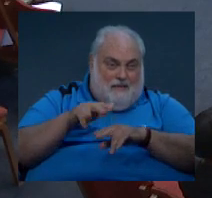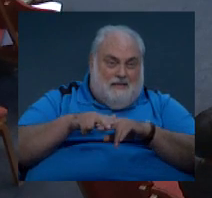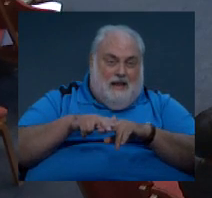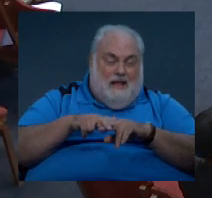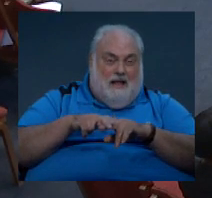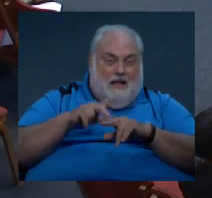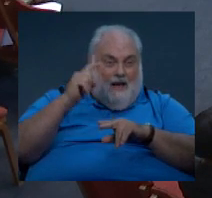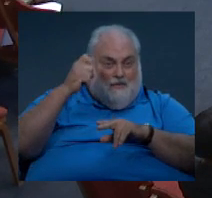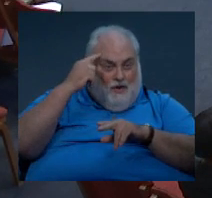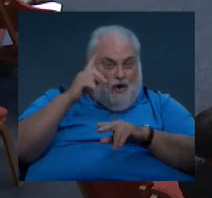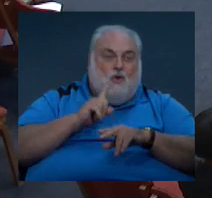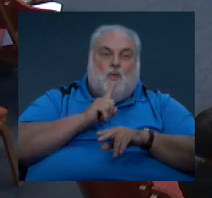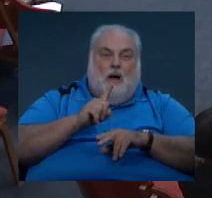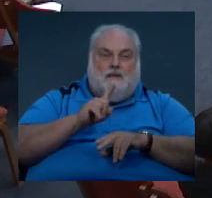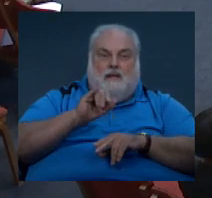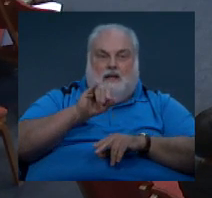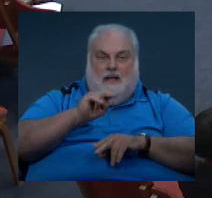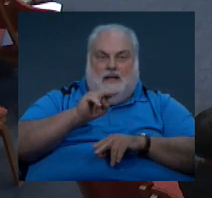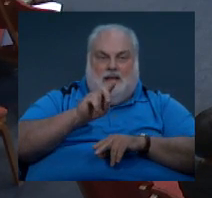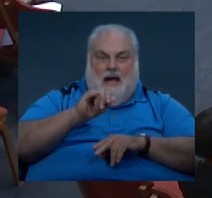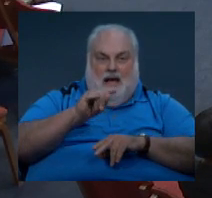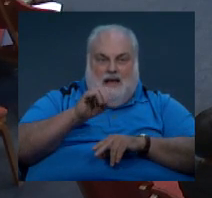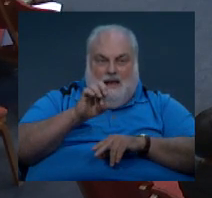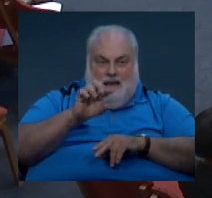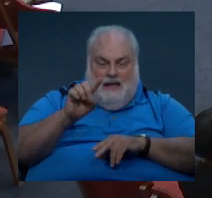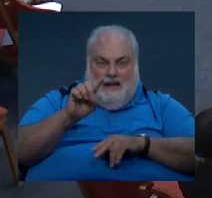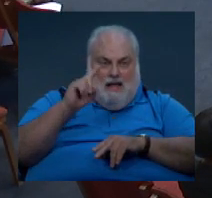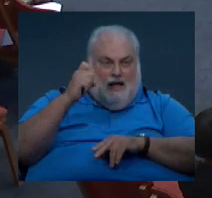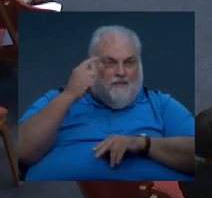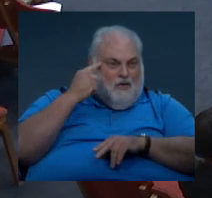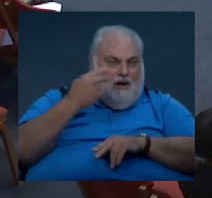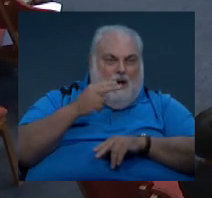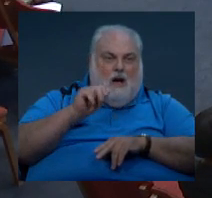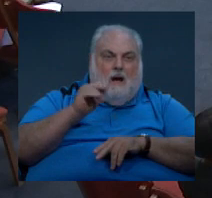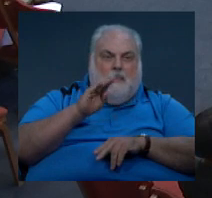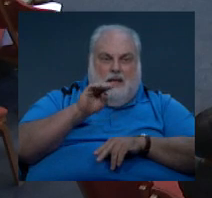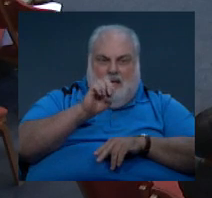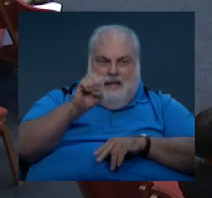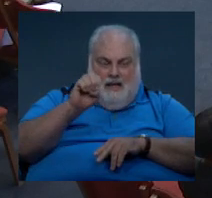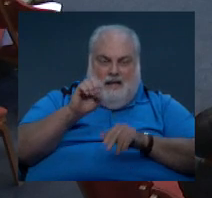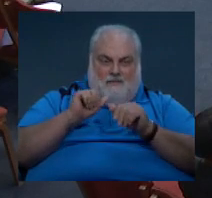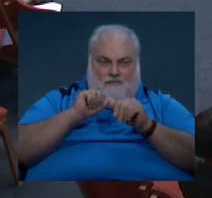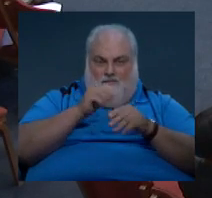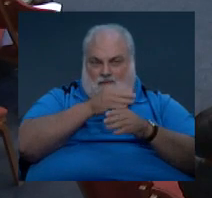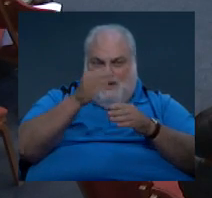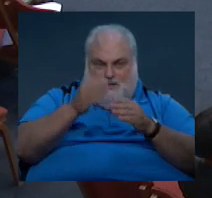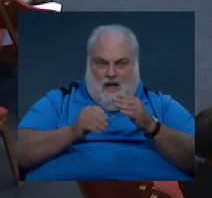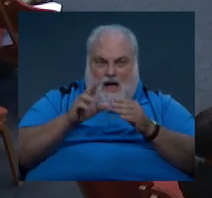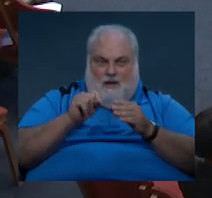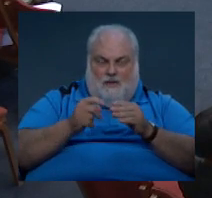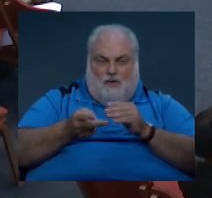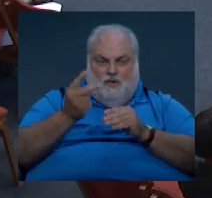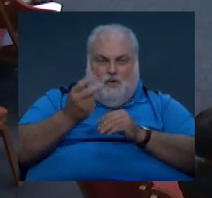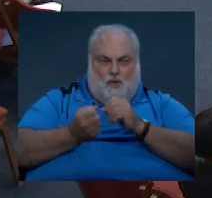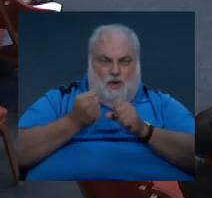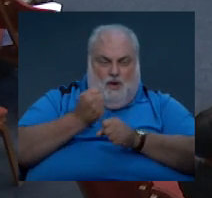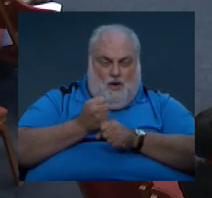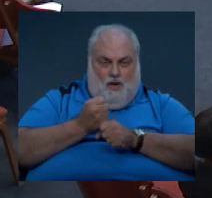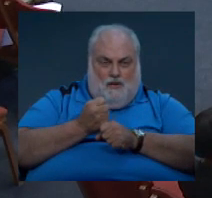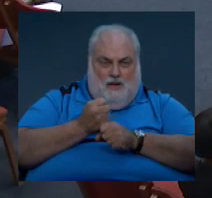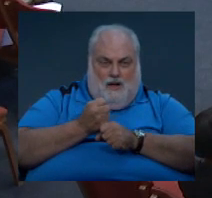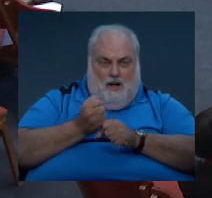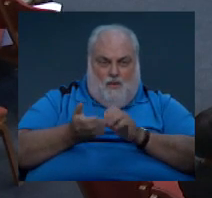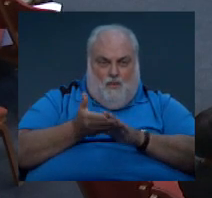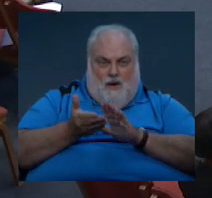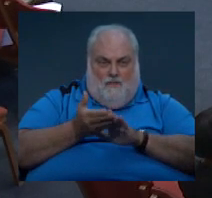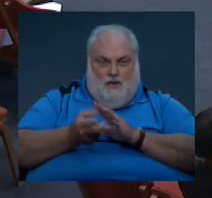was indicted. And Governor Huckabee served out the following 2 years and then